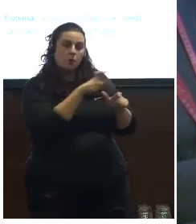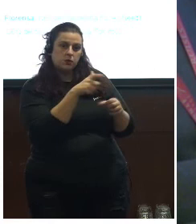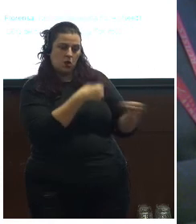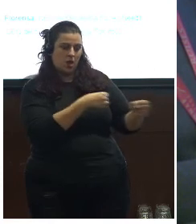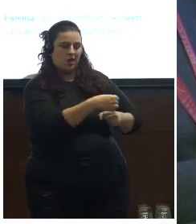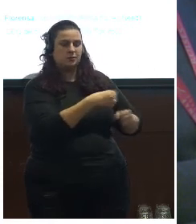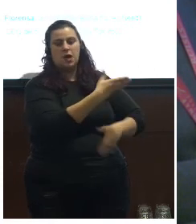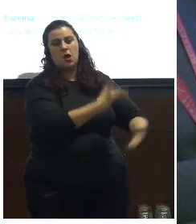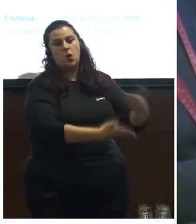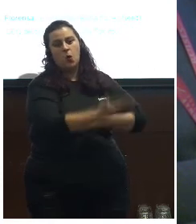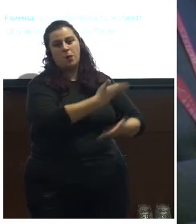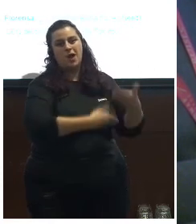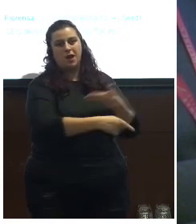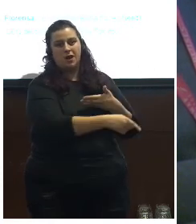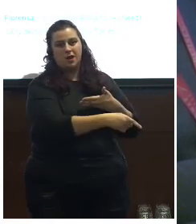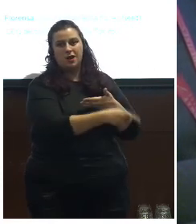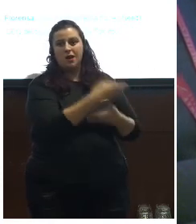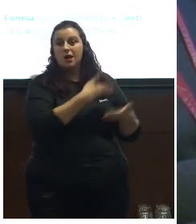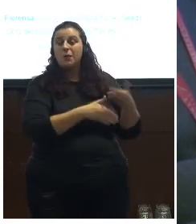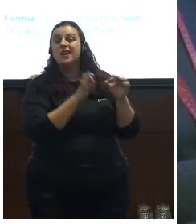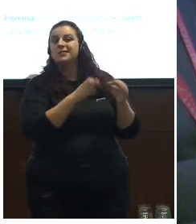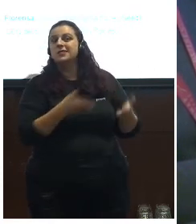be able to offer that quality and